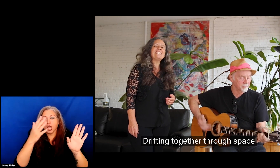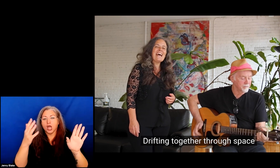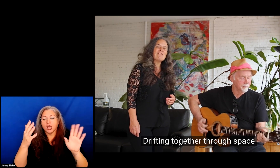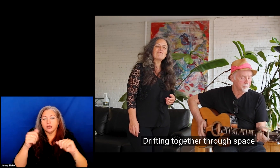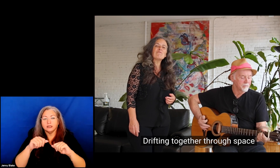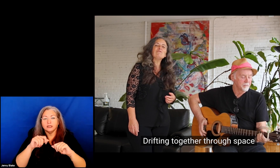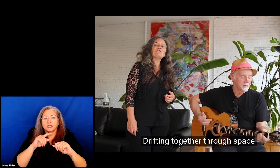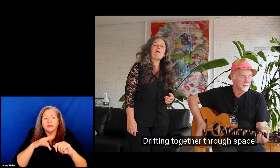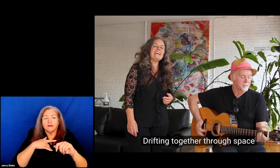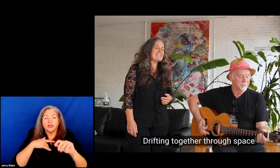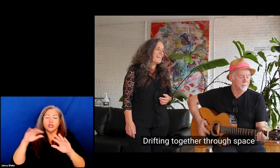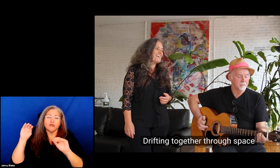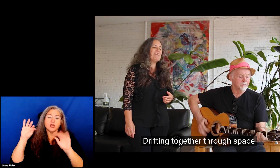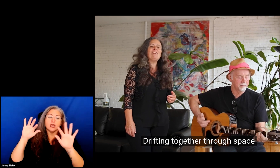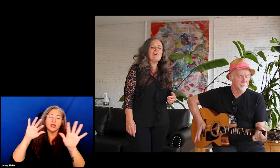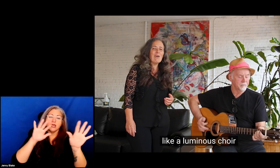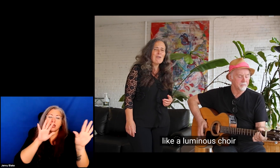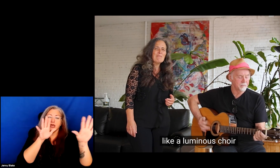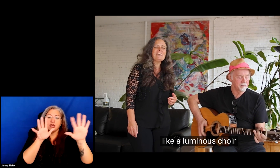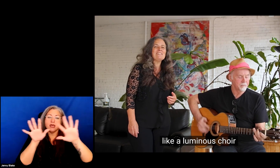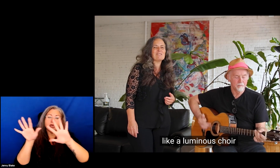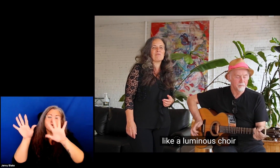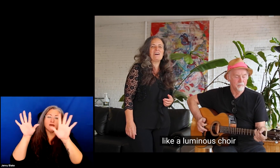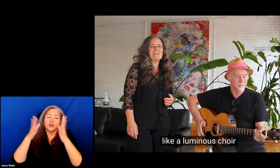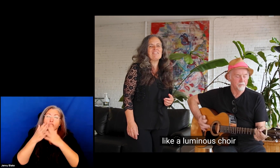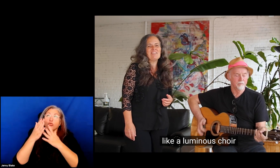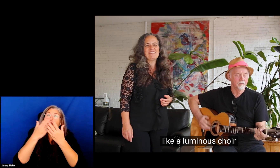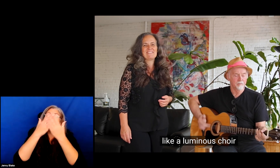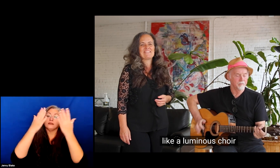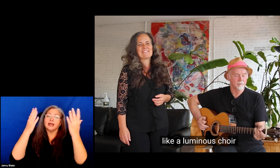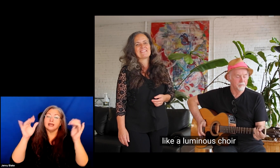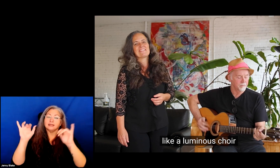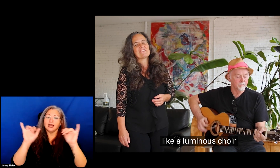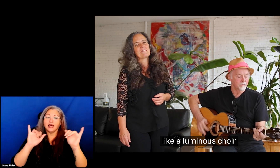drifting together through space like a luminous choir.